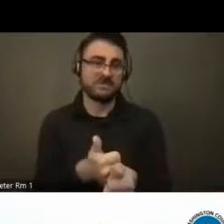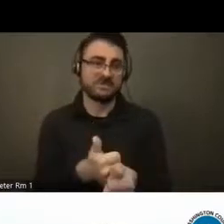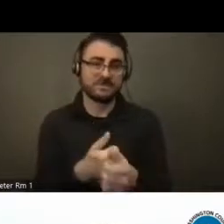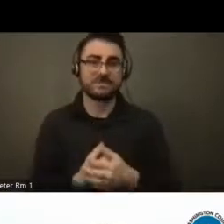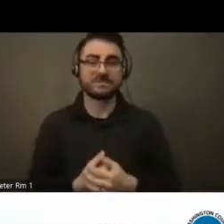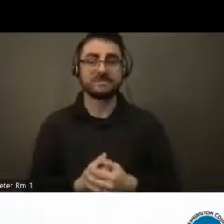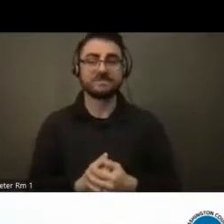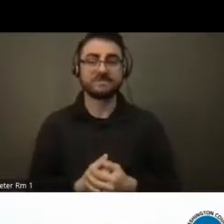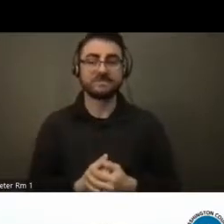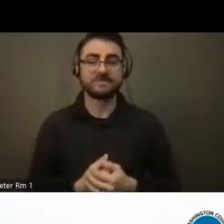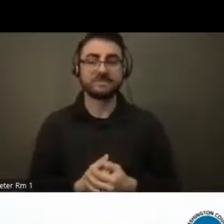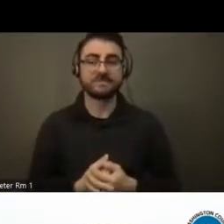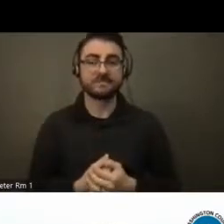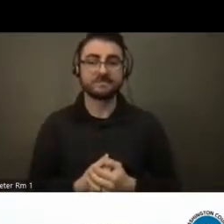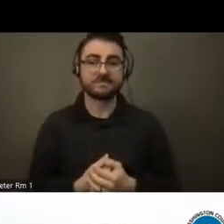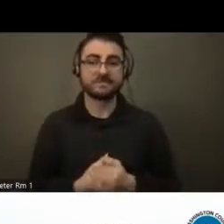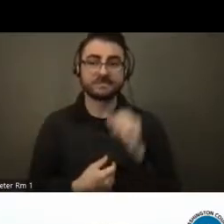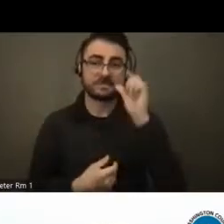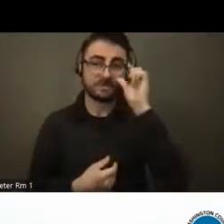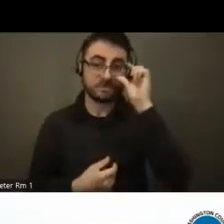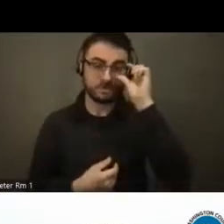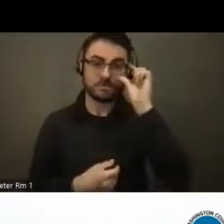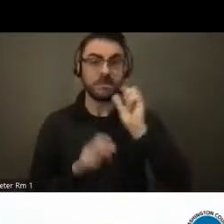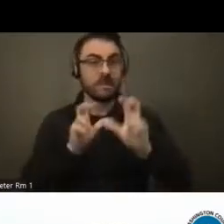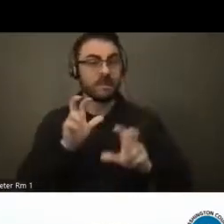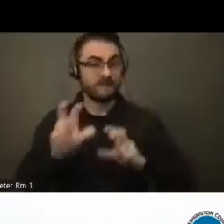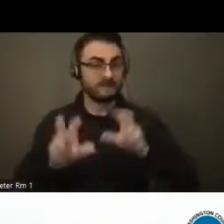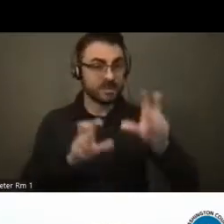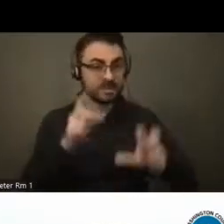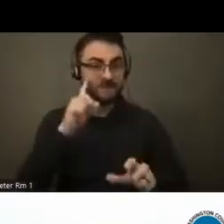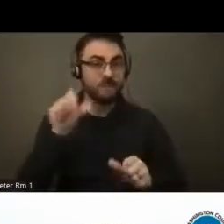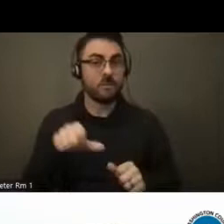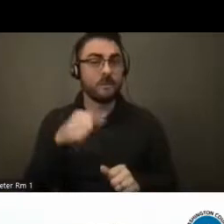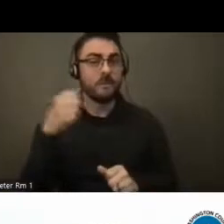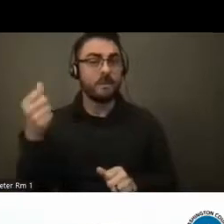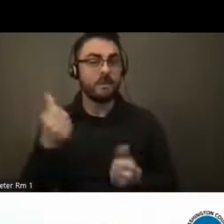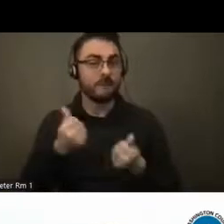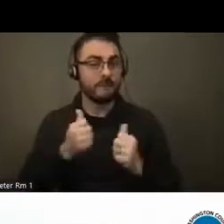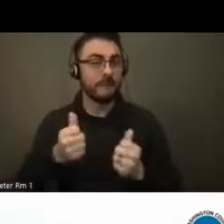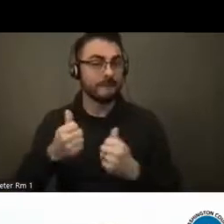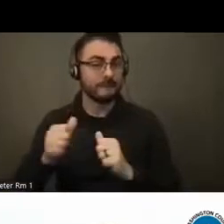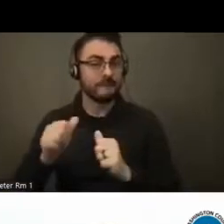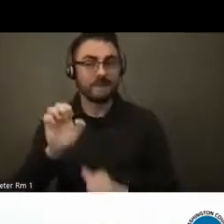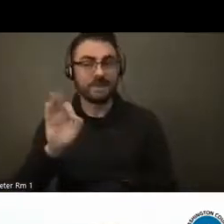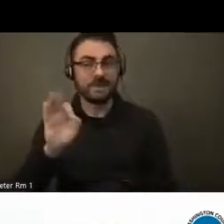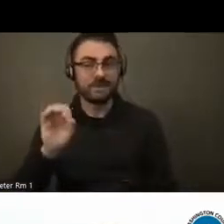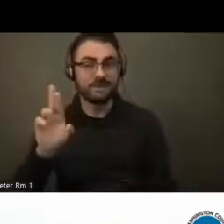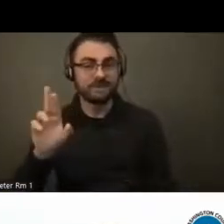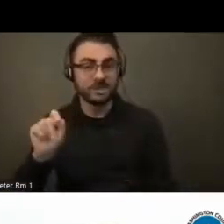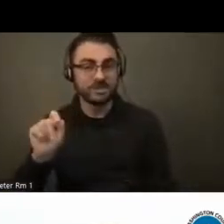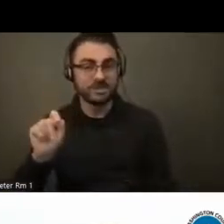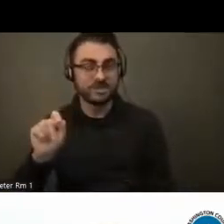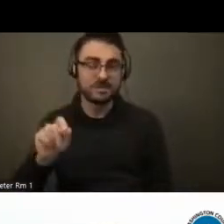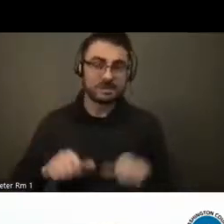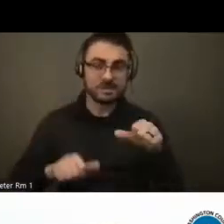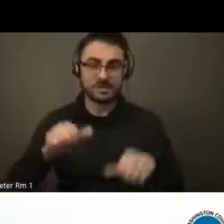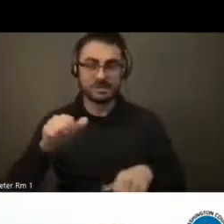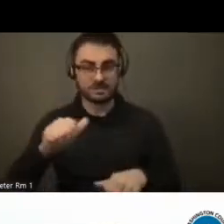investing in additional efforts, I don't know where we stand on